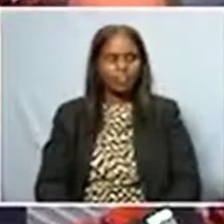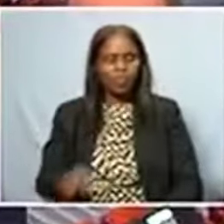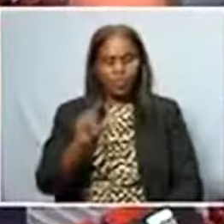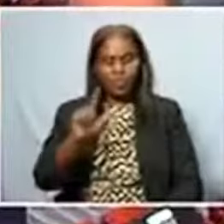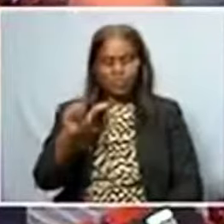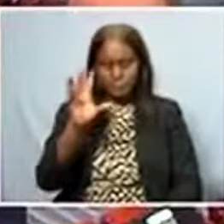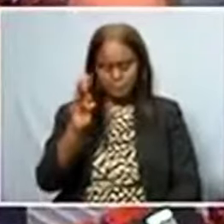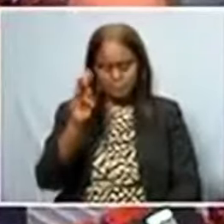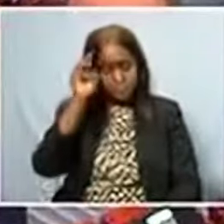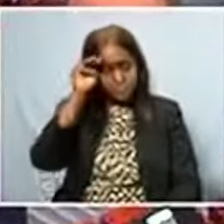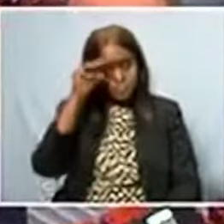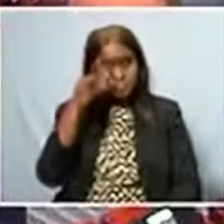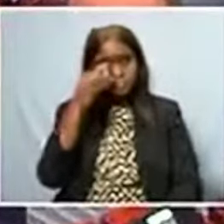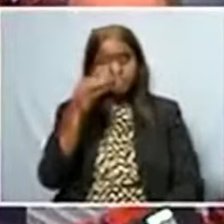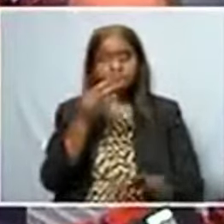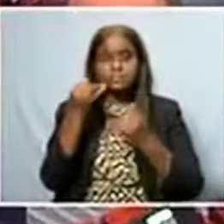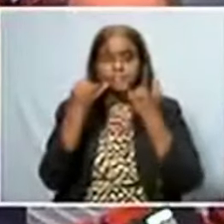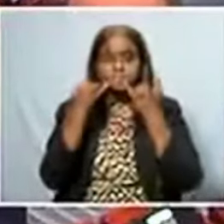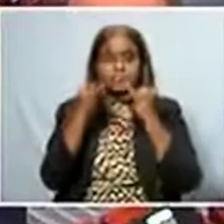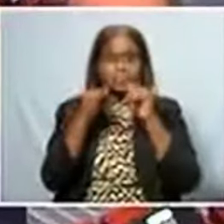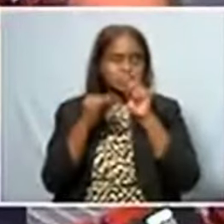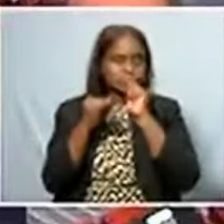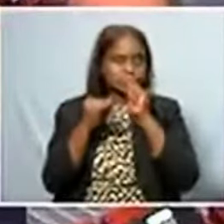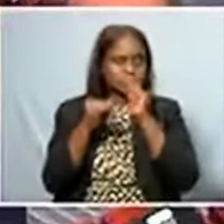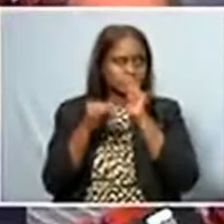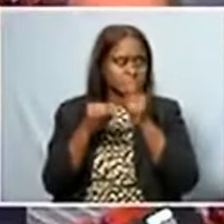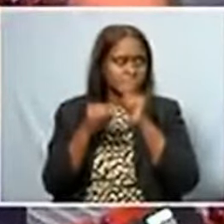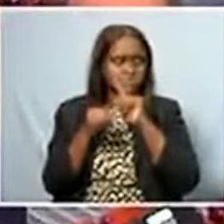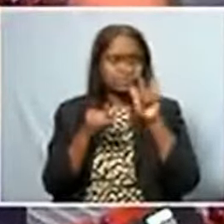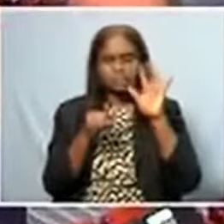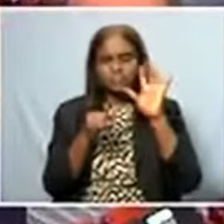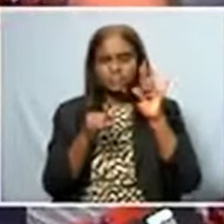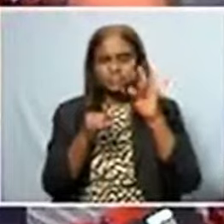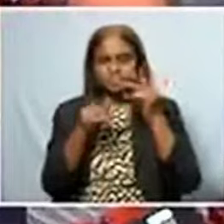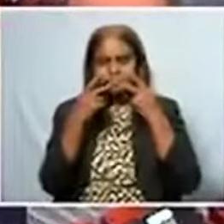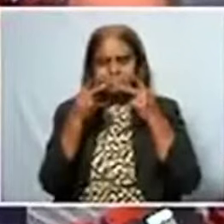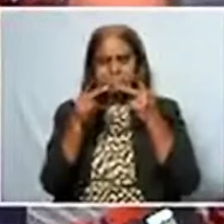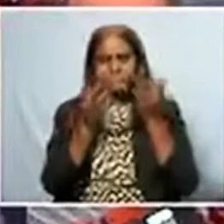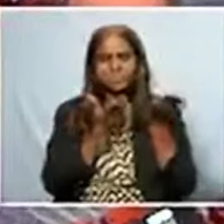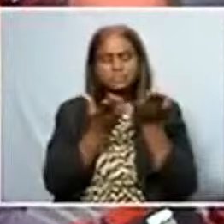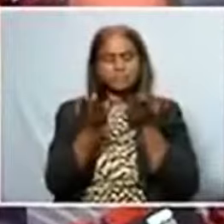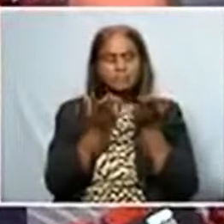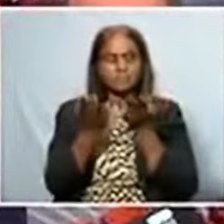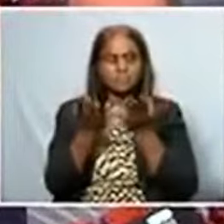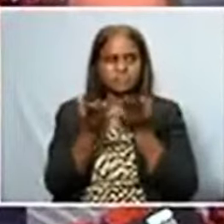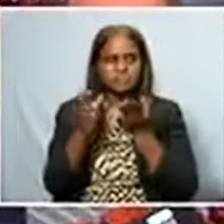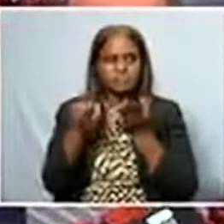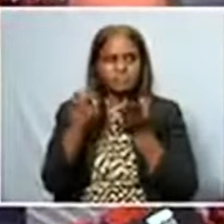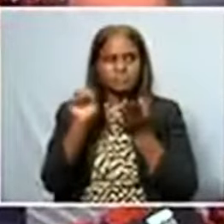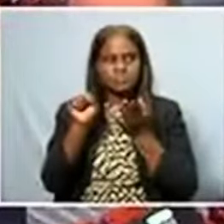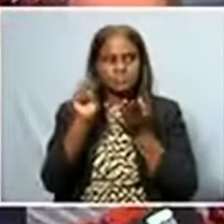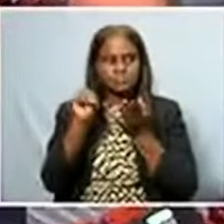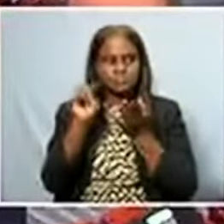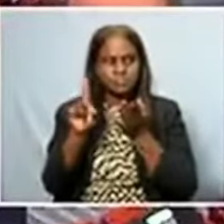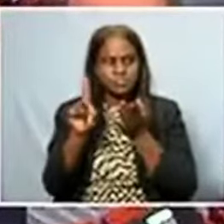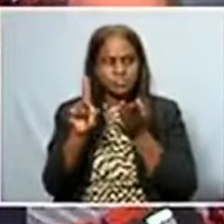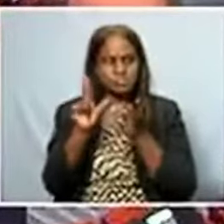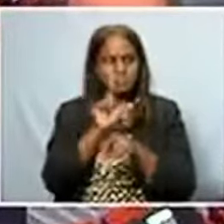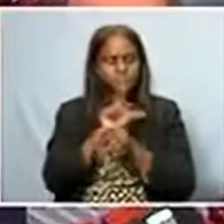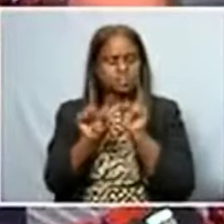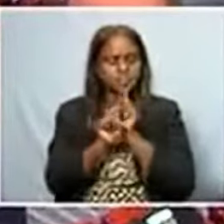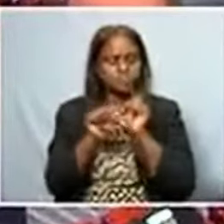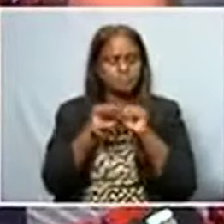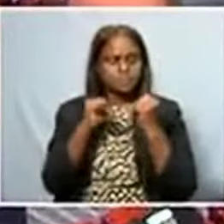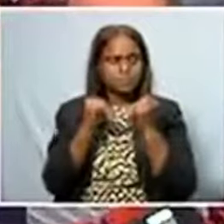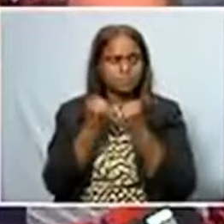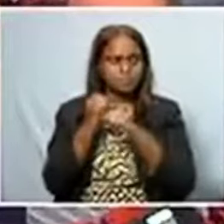26, Ministry of Information and Media. Head 27, Public Service Management Division. Head 44, Ministry of Labor and Social